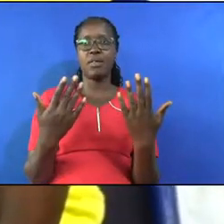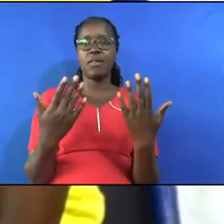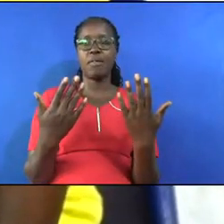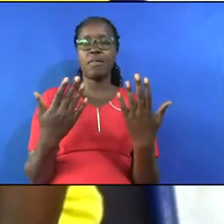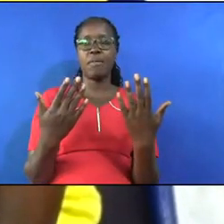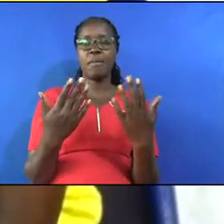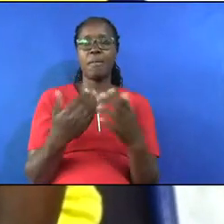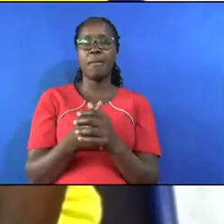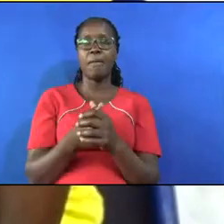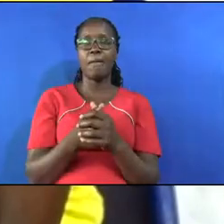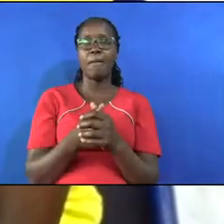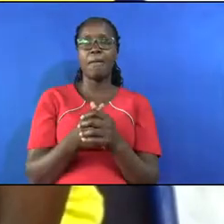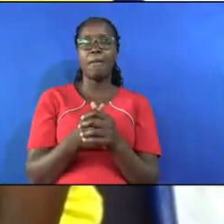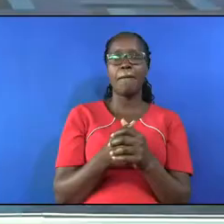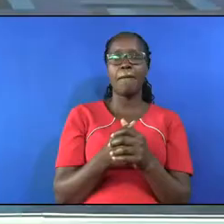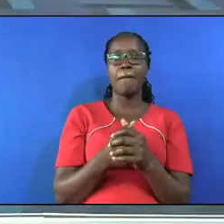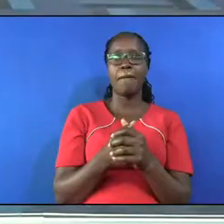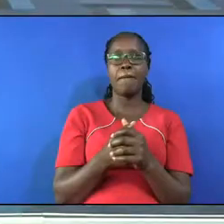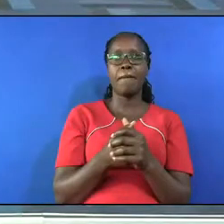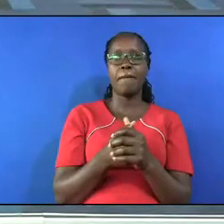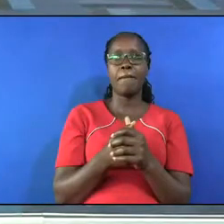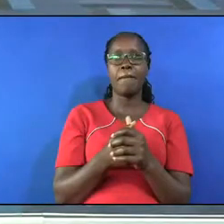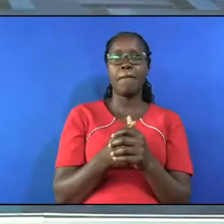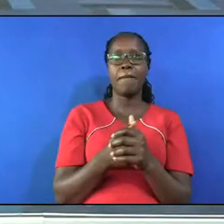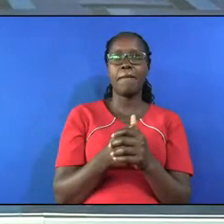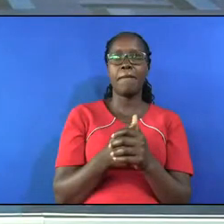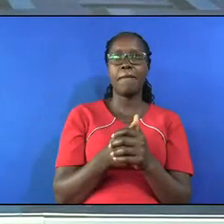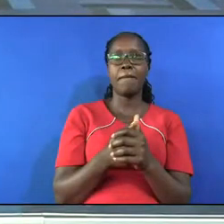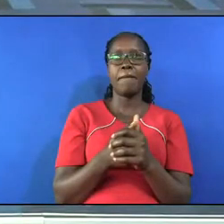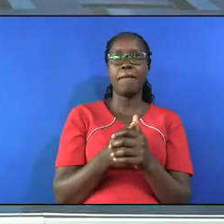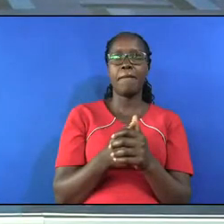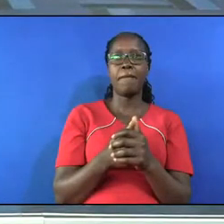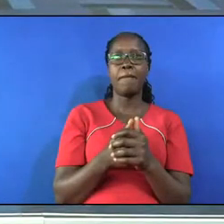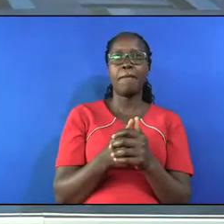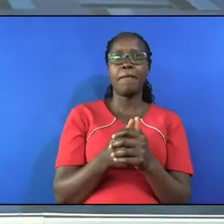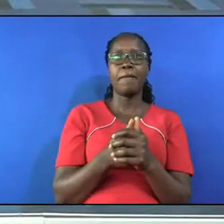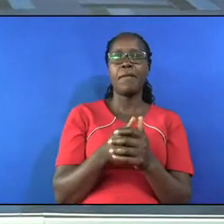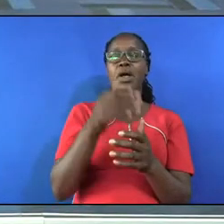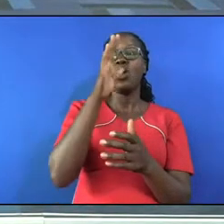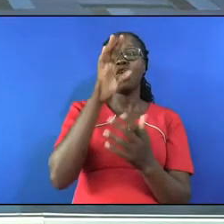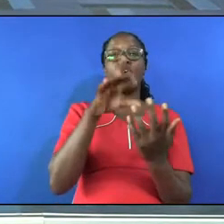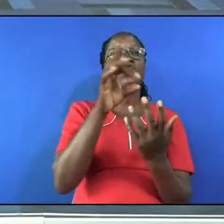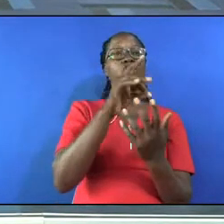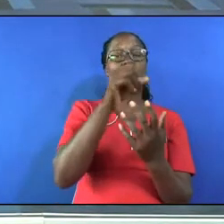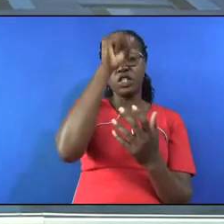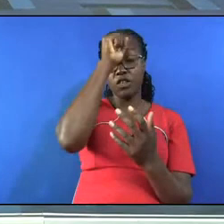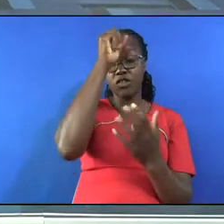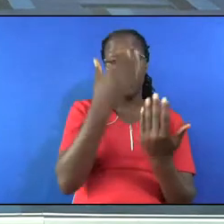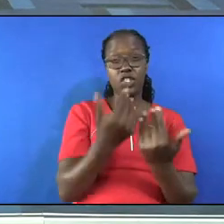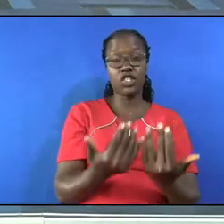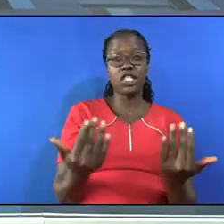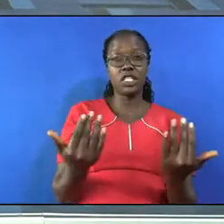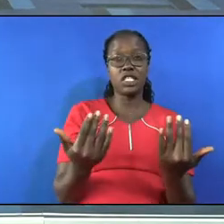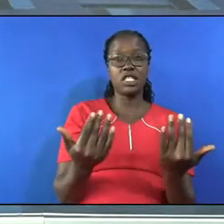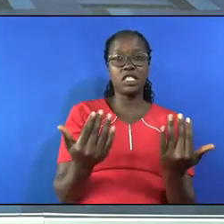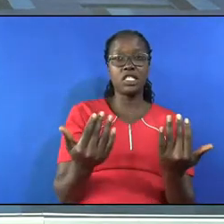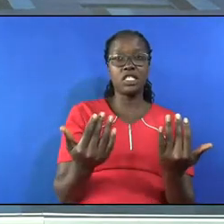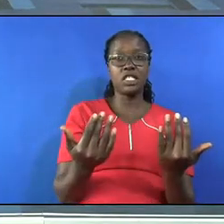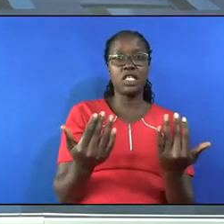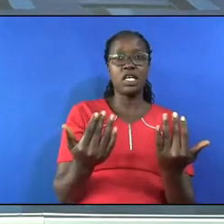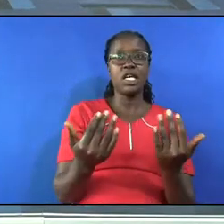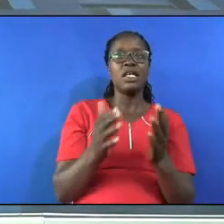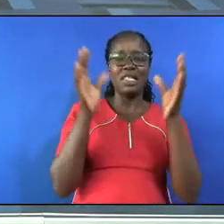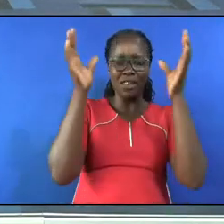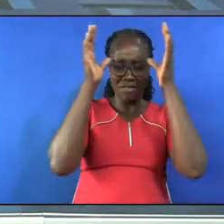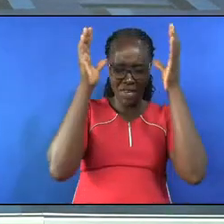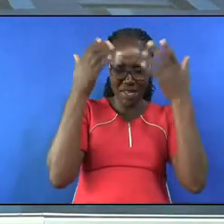righteousness, holiness, and redemption. Amen. Thank you so much. So God chose the foolish things. The Pharisees, of course,